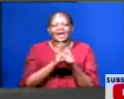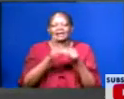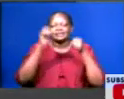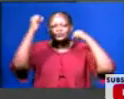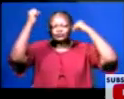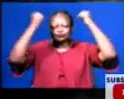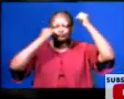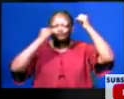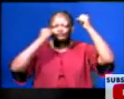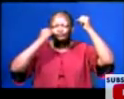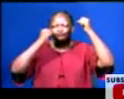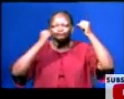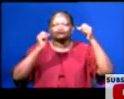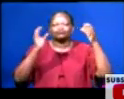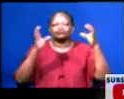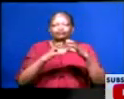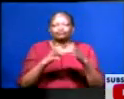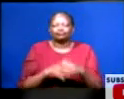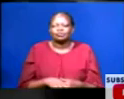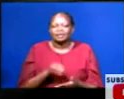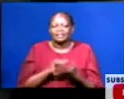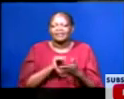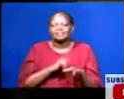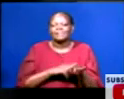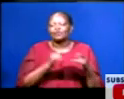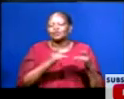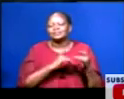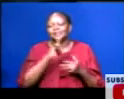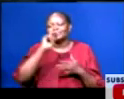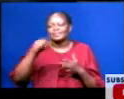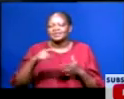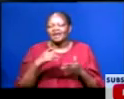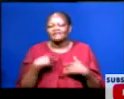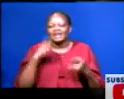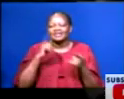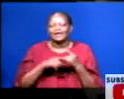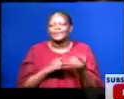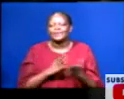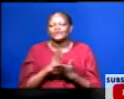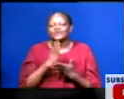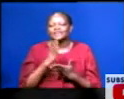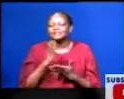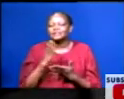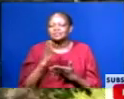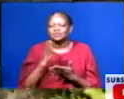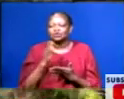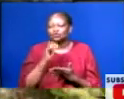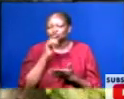The entire force was at that time considered guilty until proven otherwise.